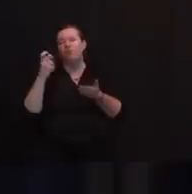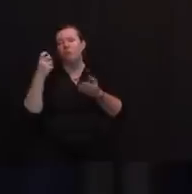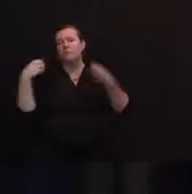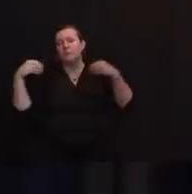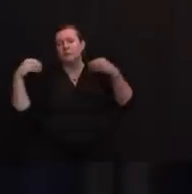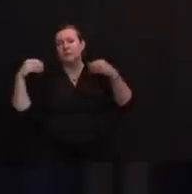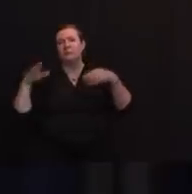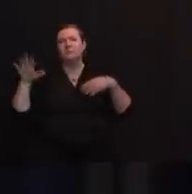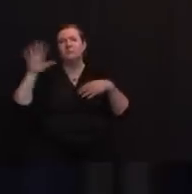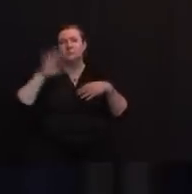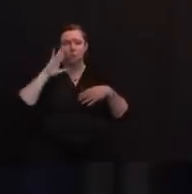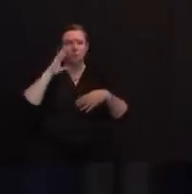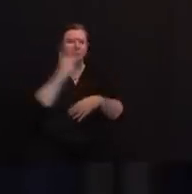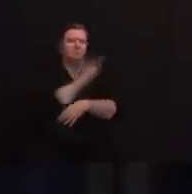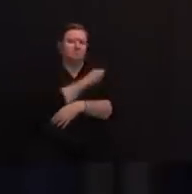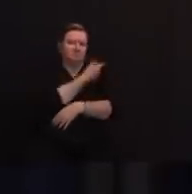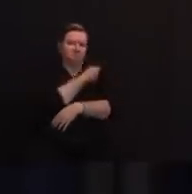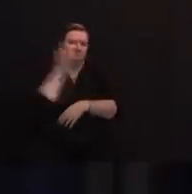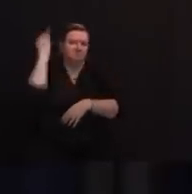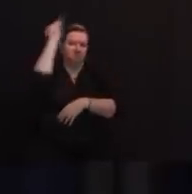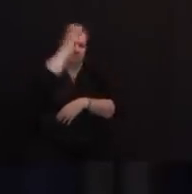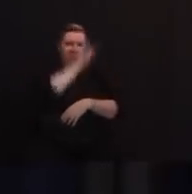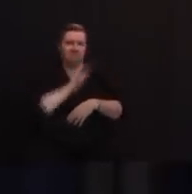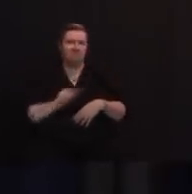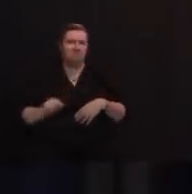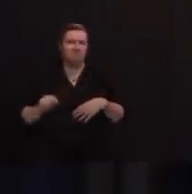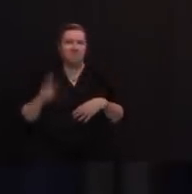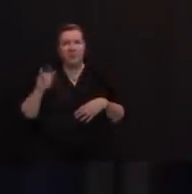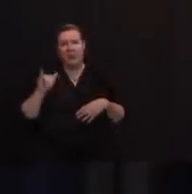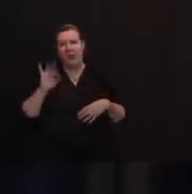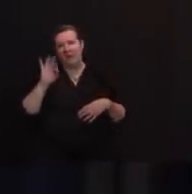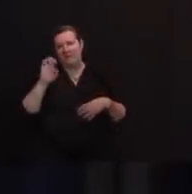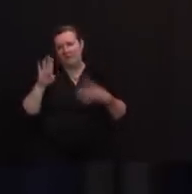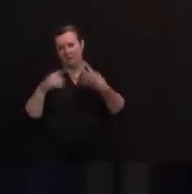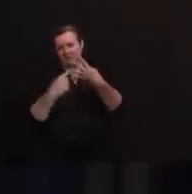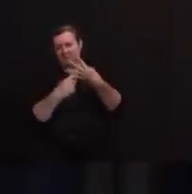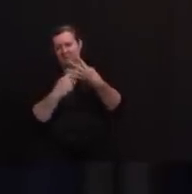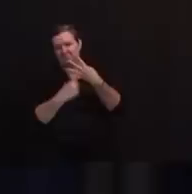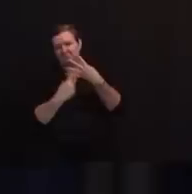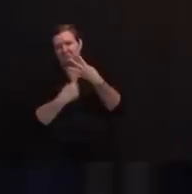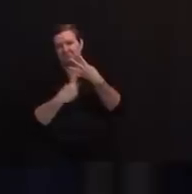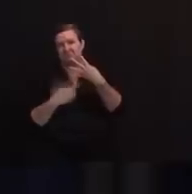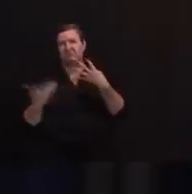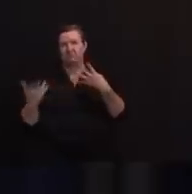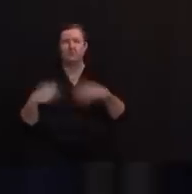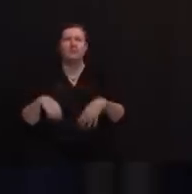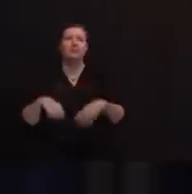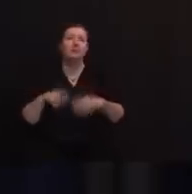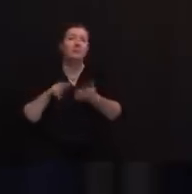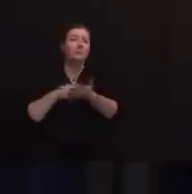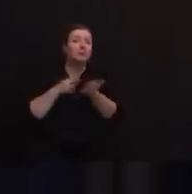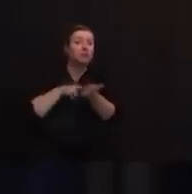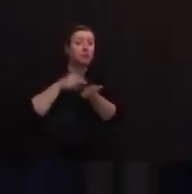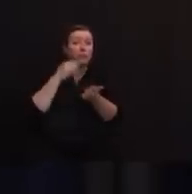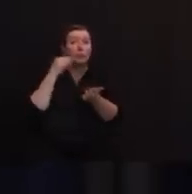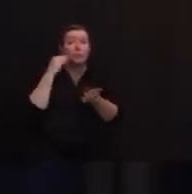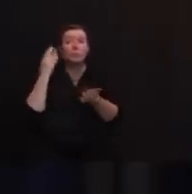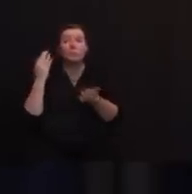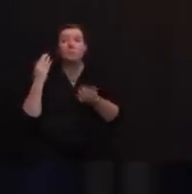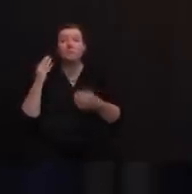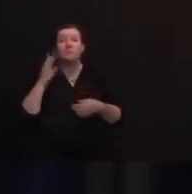of February? Yes, to the end of February. That includes long-term care, developmentally disabled, Got